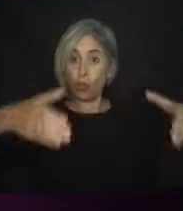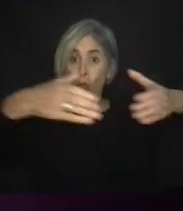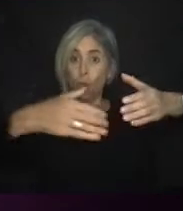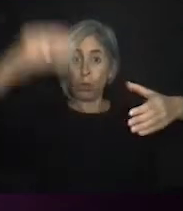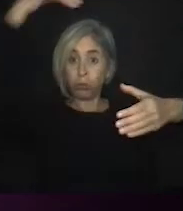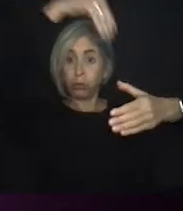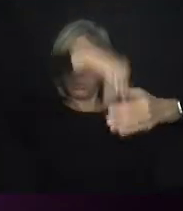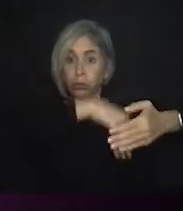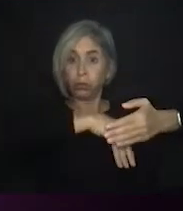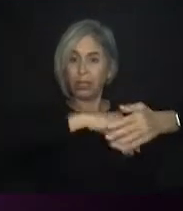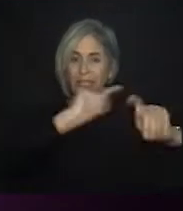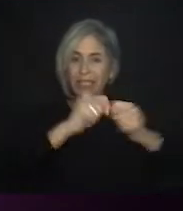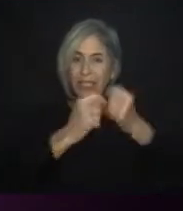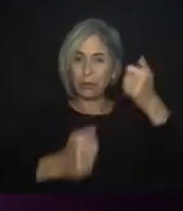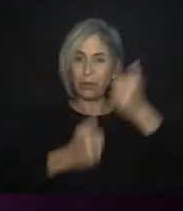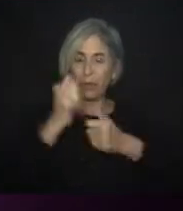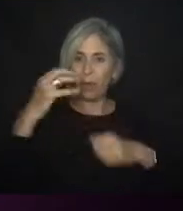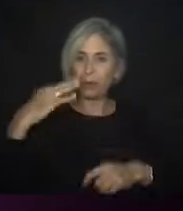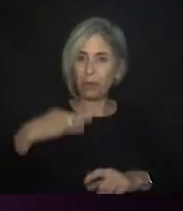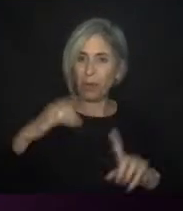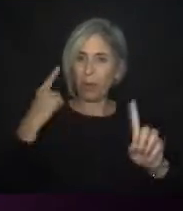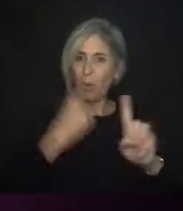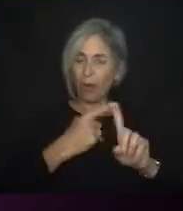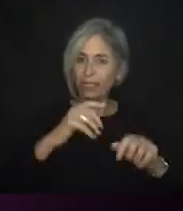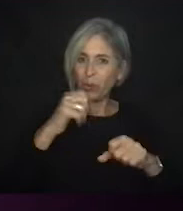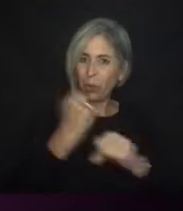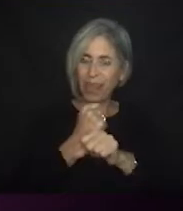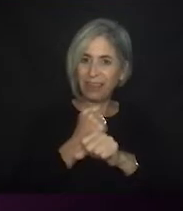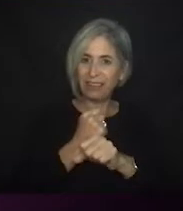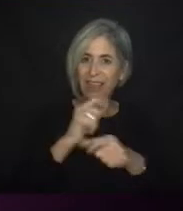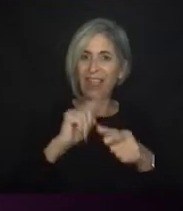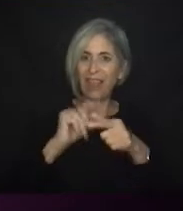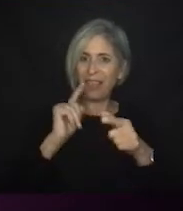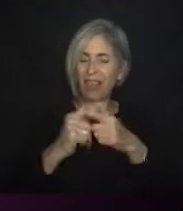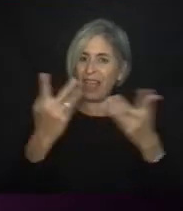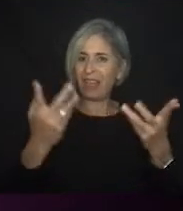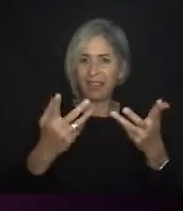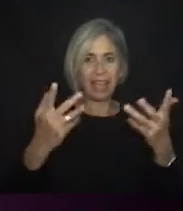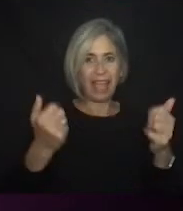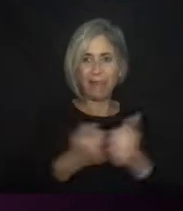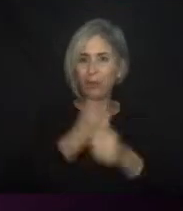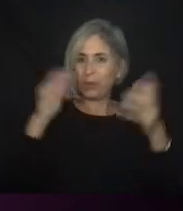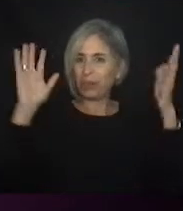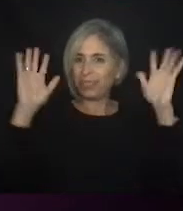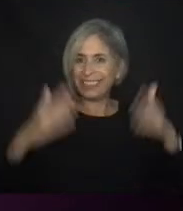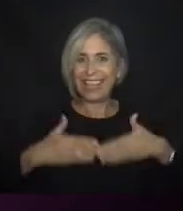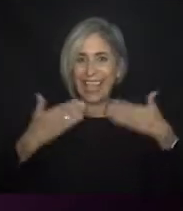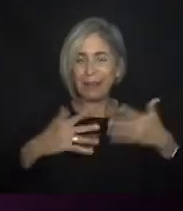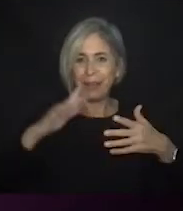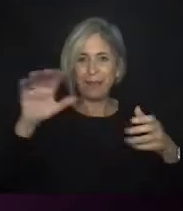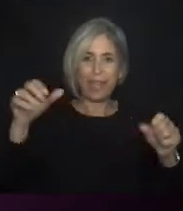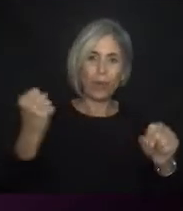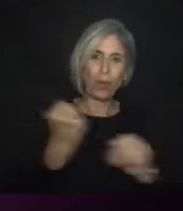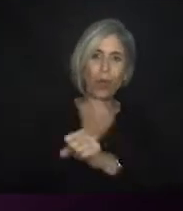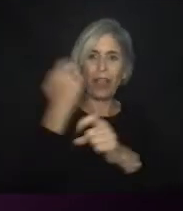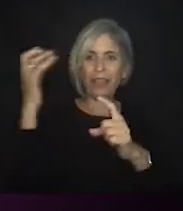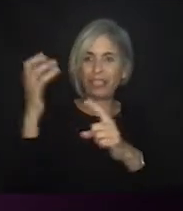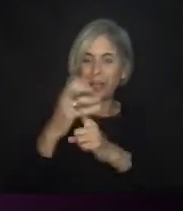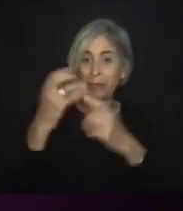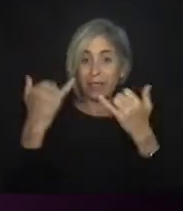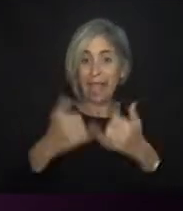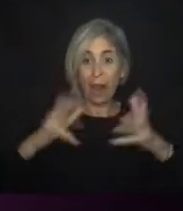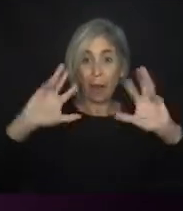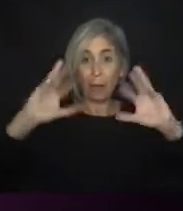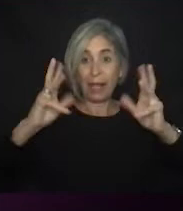with the most points won the game, people went on to win championships, fans cheered, everyone was happy. Now, basketball